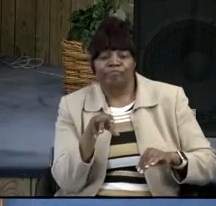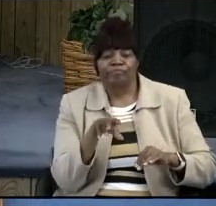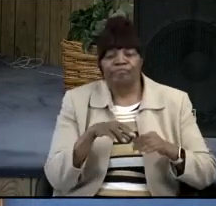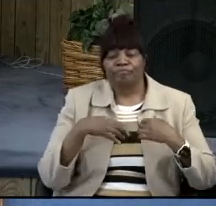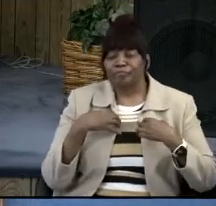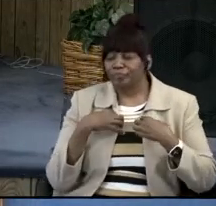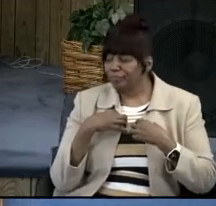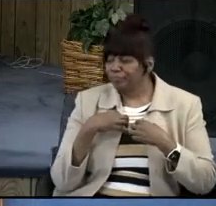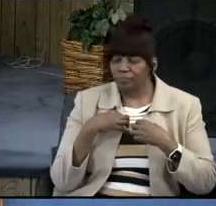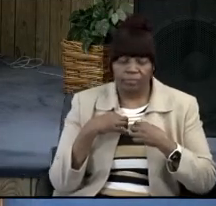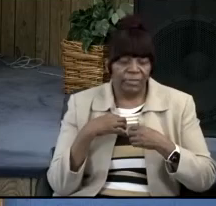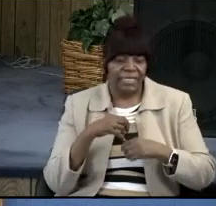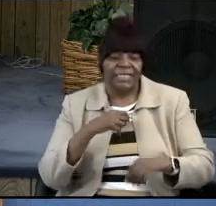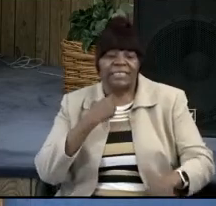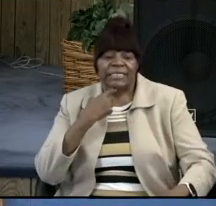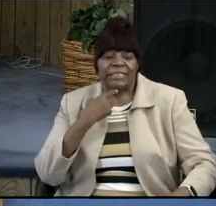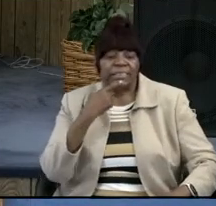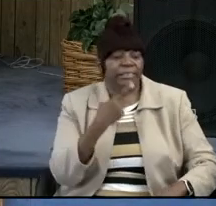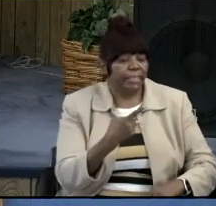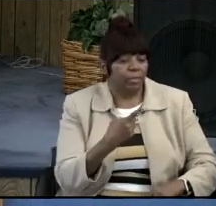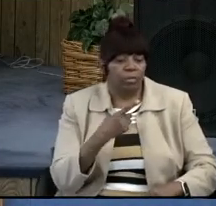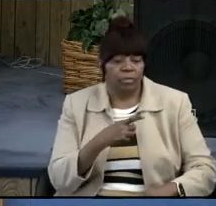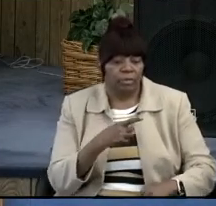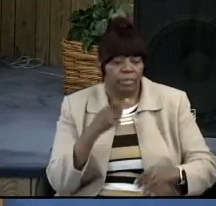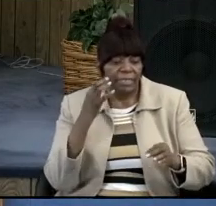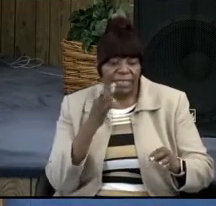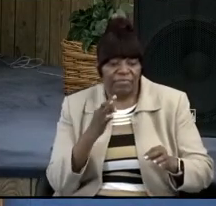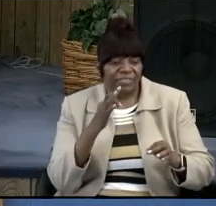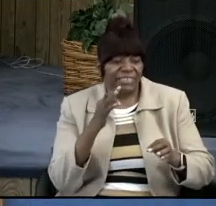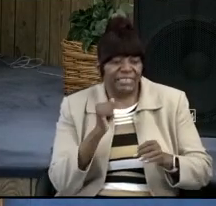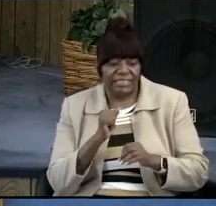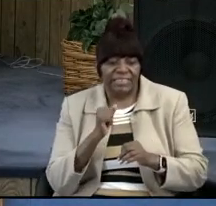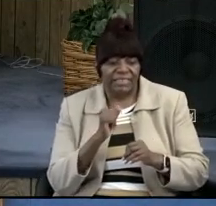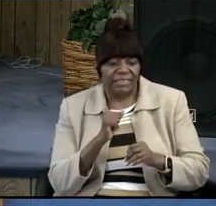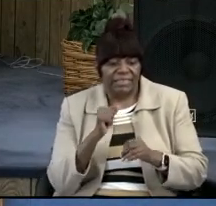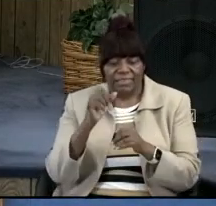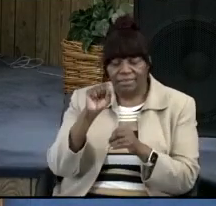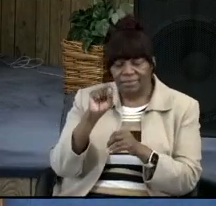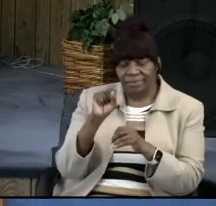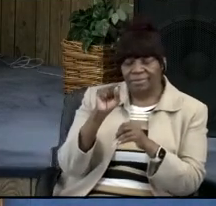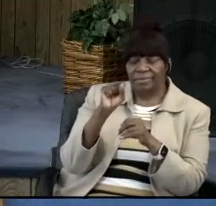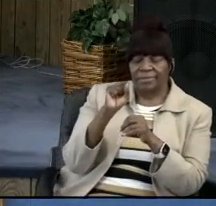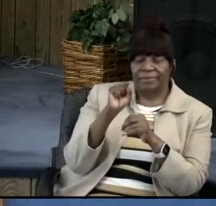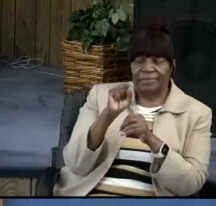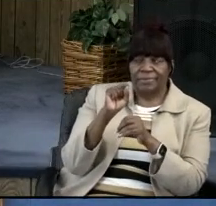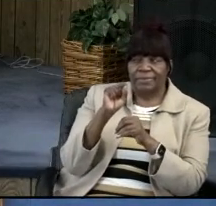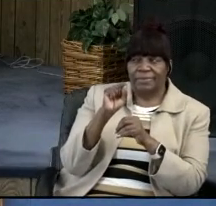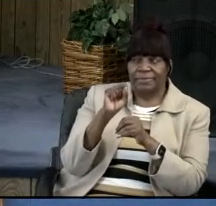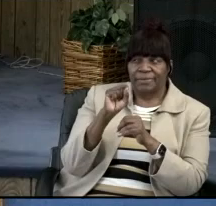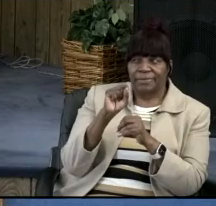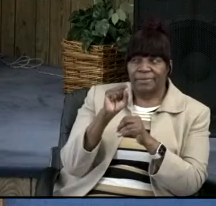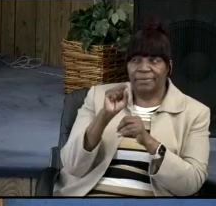Lord have mercy. And if it's not a sissy, if it's the gigolo